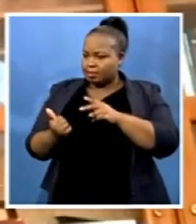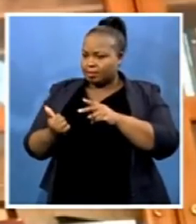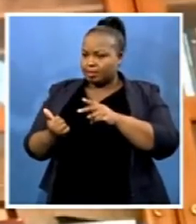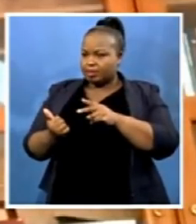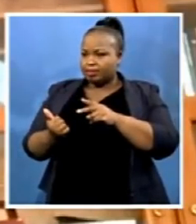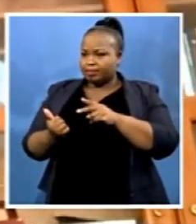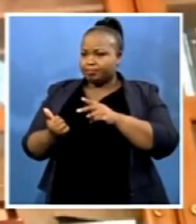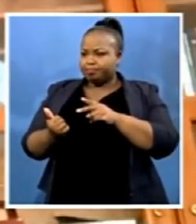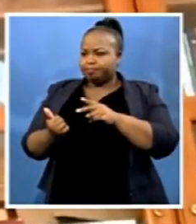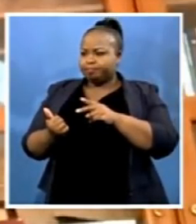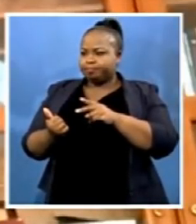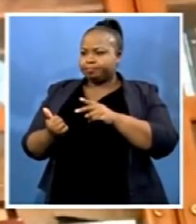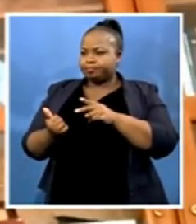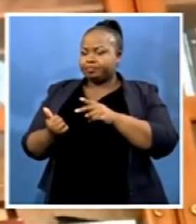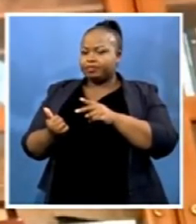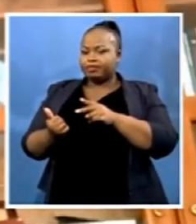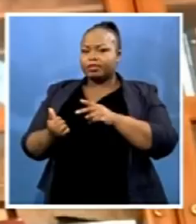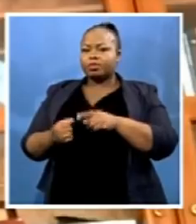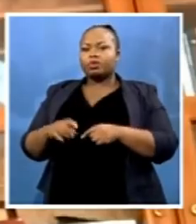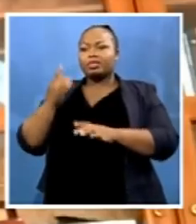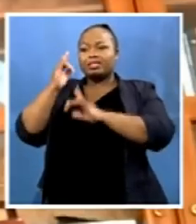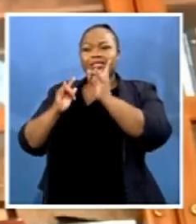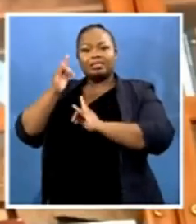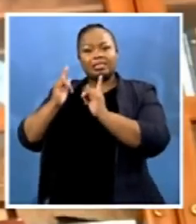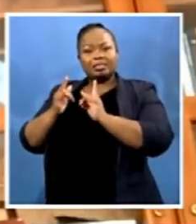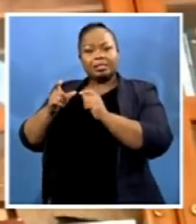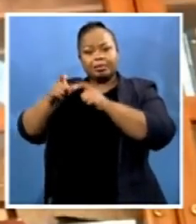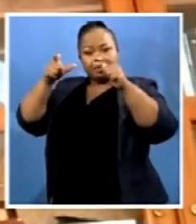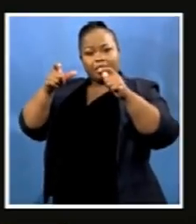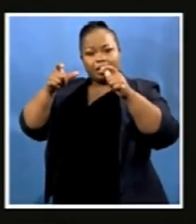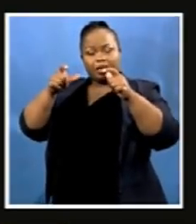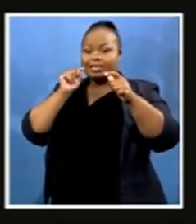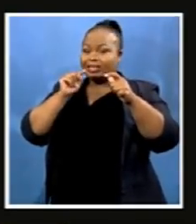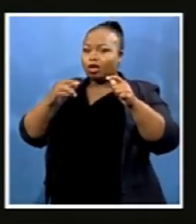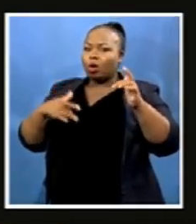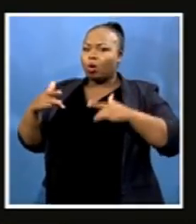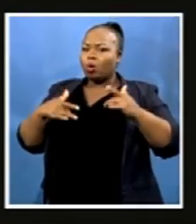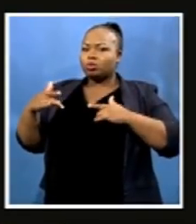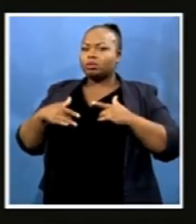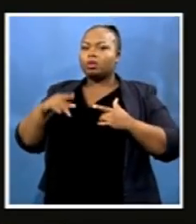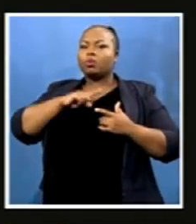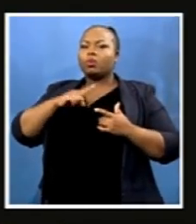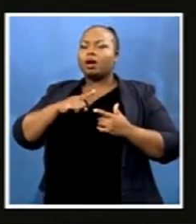metro areas are the ones that were concerned that they are very high transmission rate.